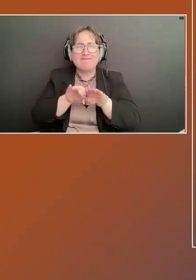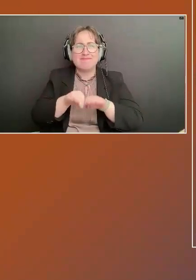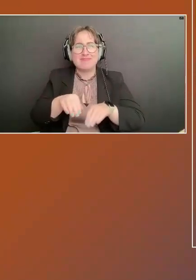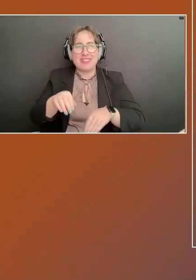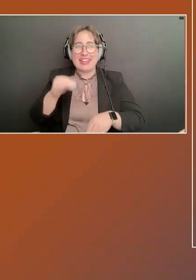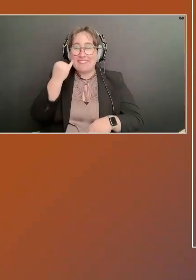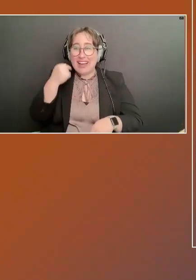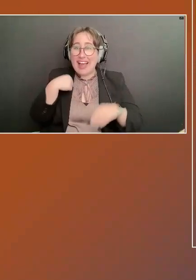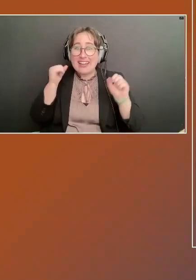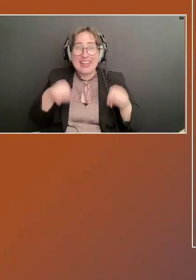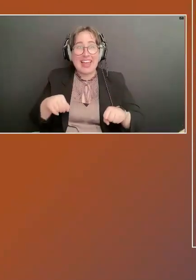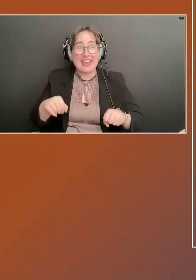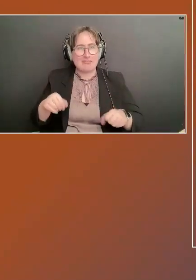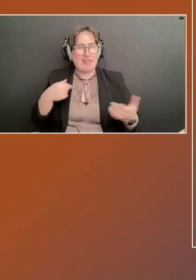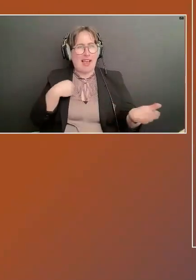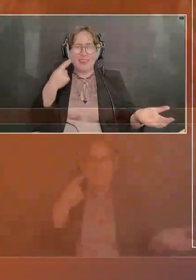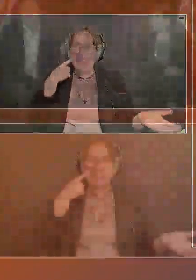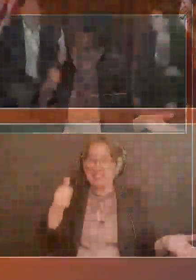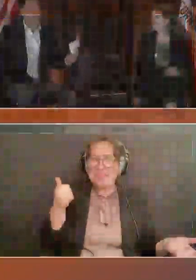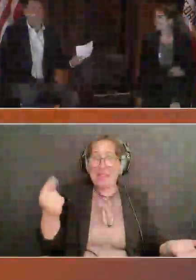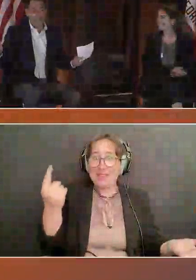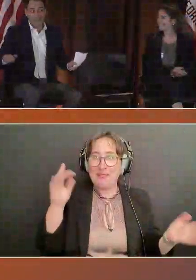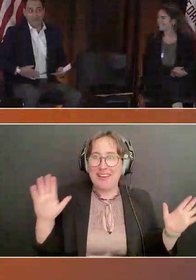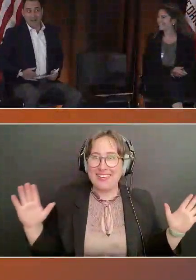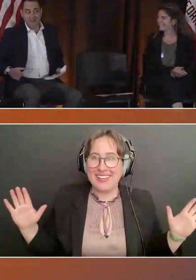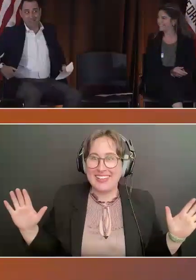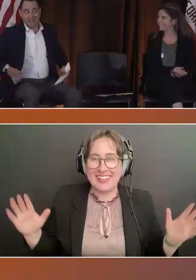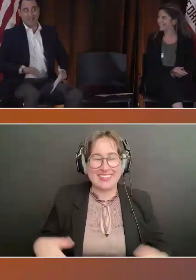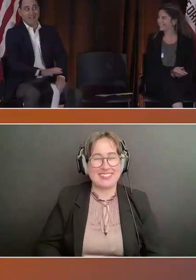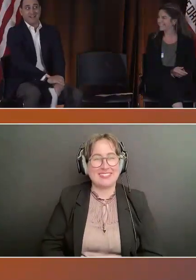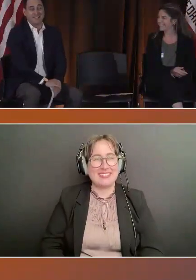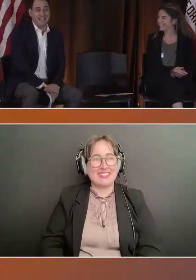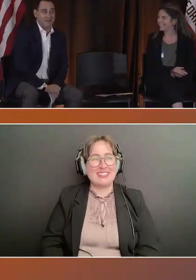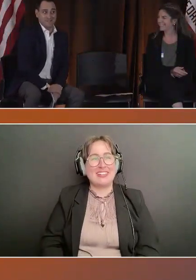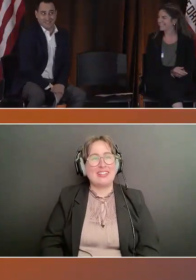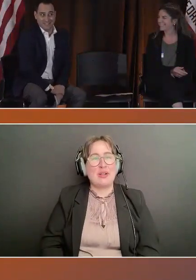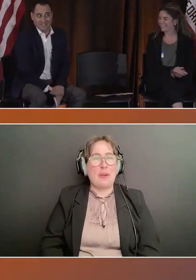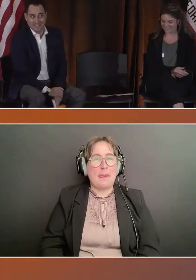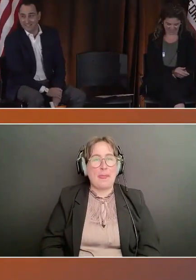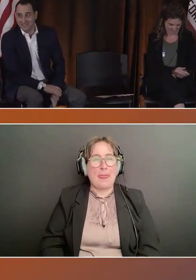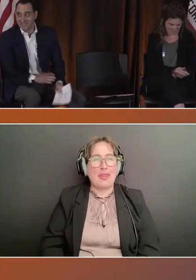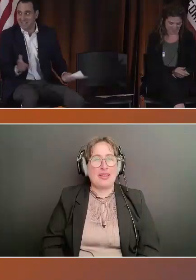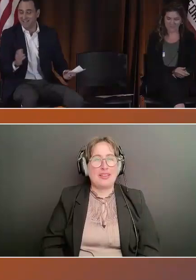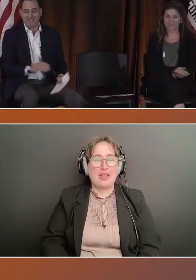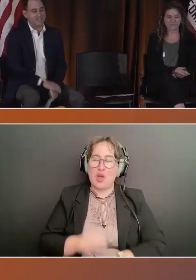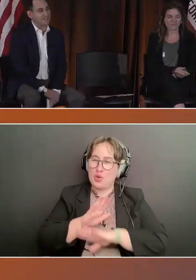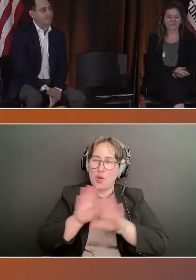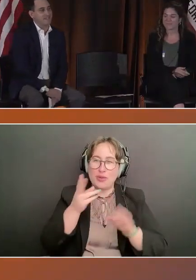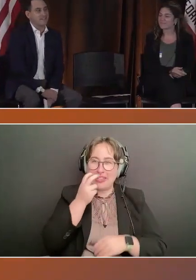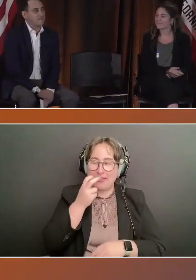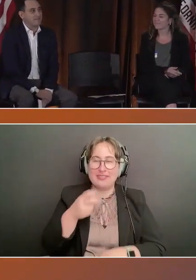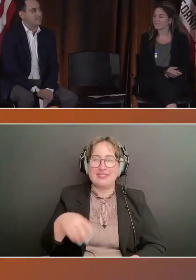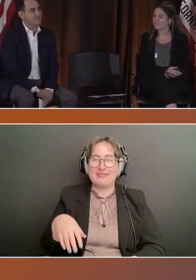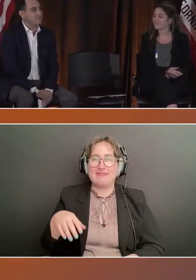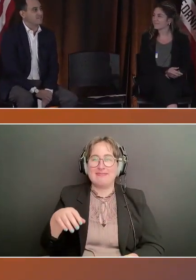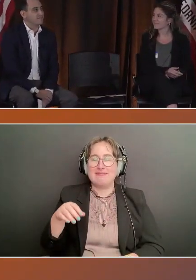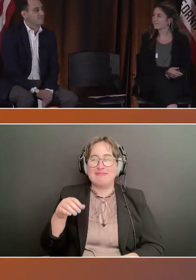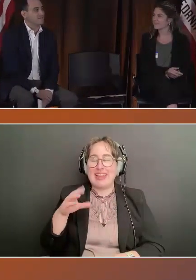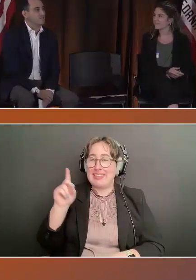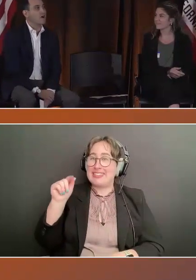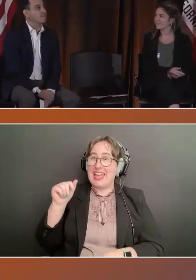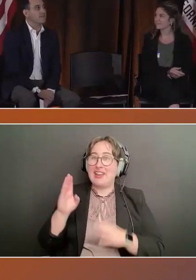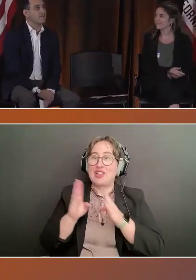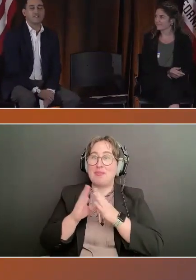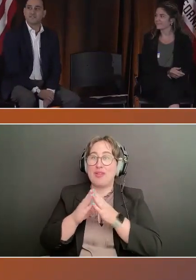to say that I think this is the best one yet, without a doubt, and that this CalHHS data community